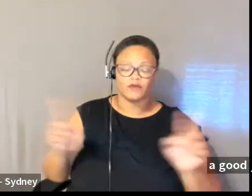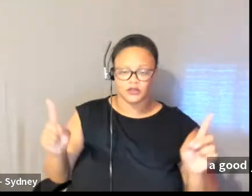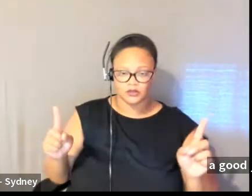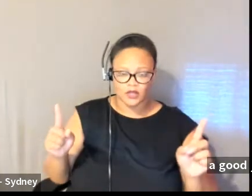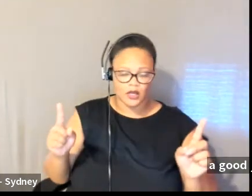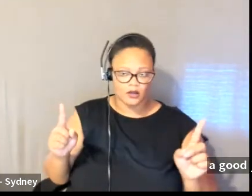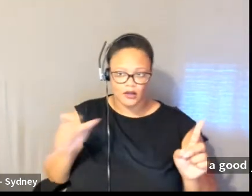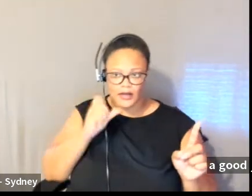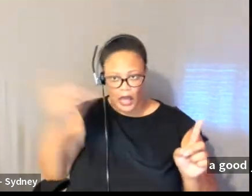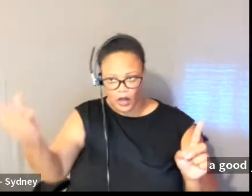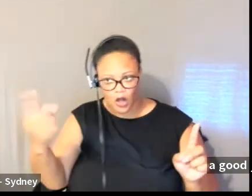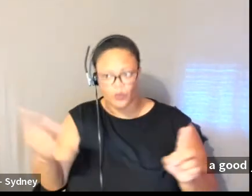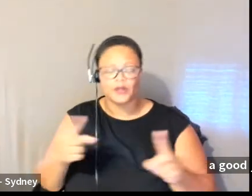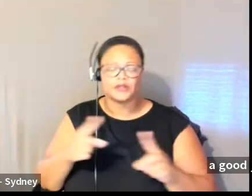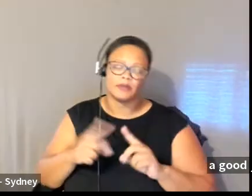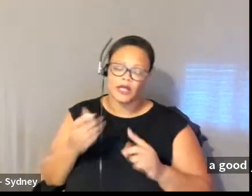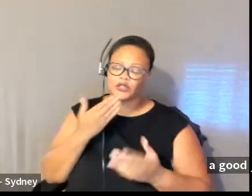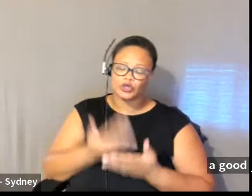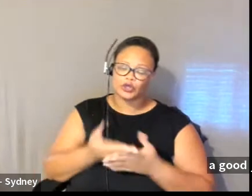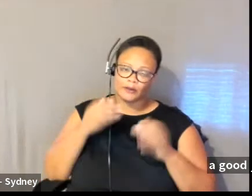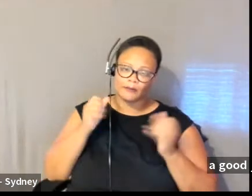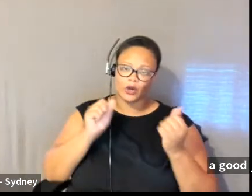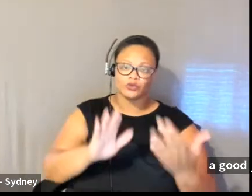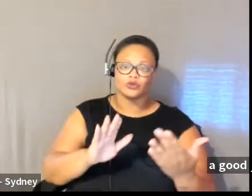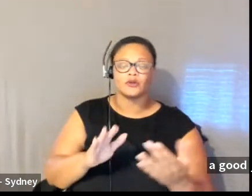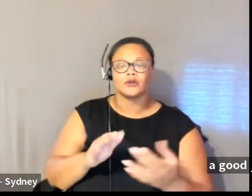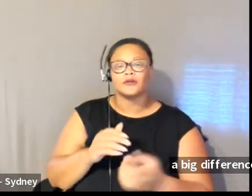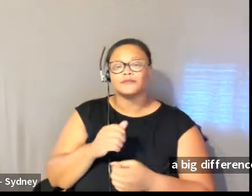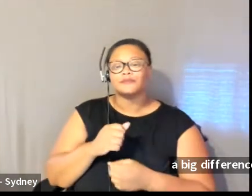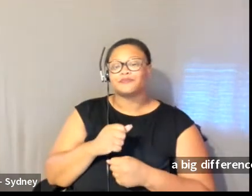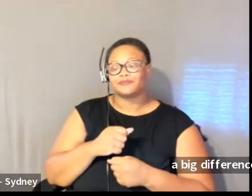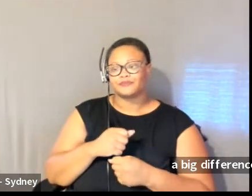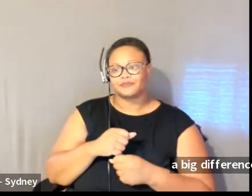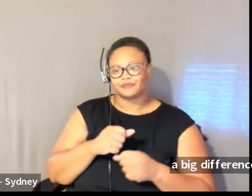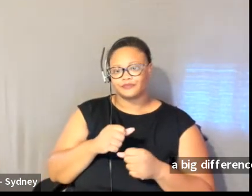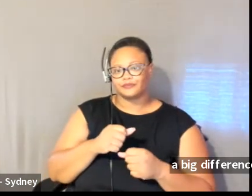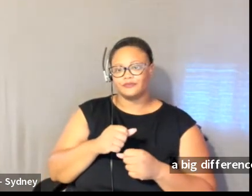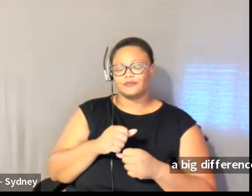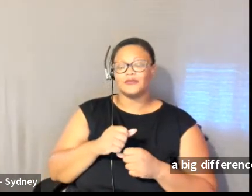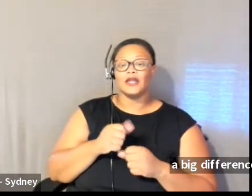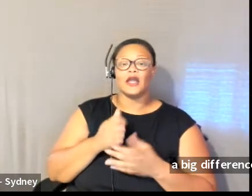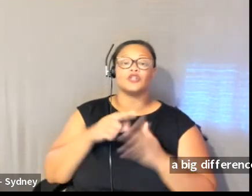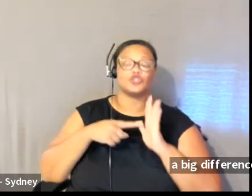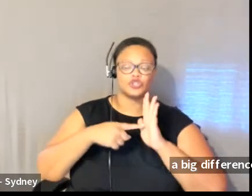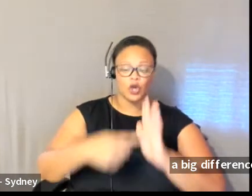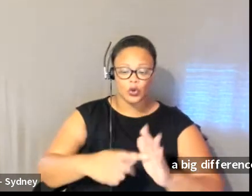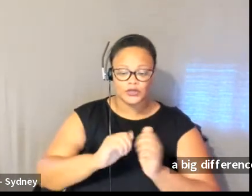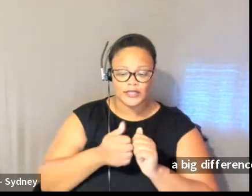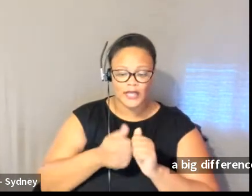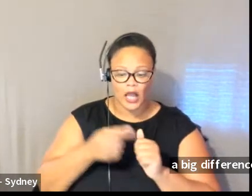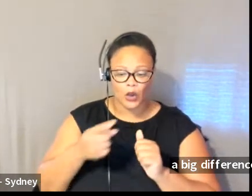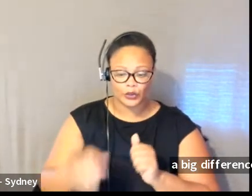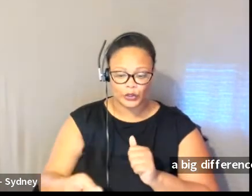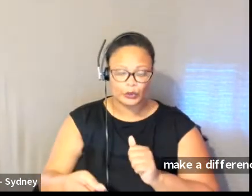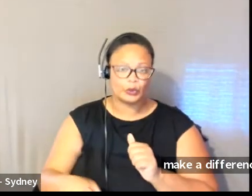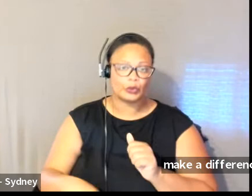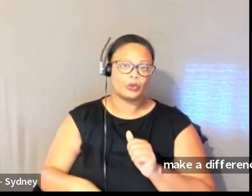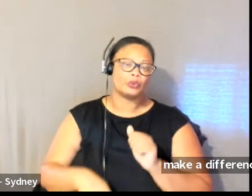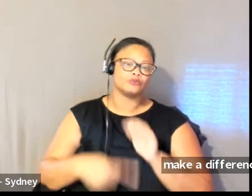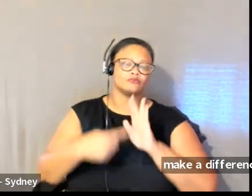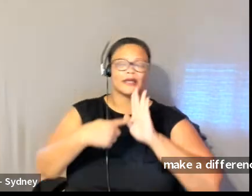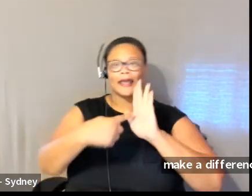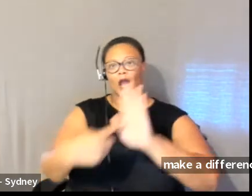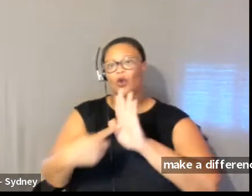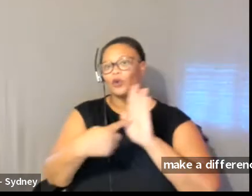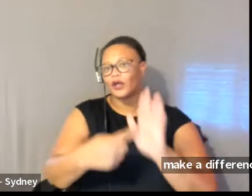it does make a difference in the confidence in how you carry yourself And I say that, I know, with the privilege